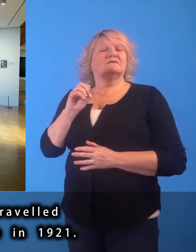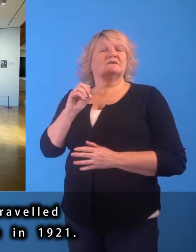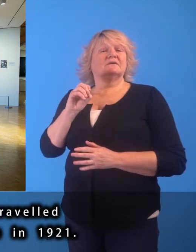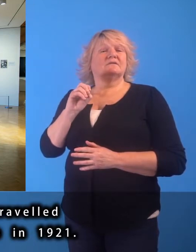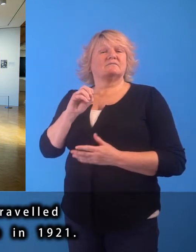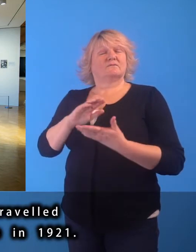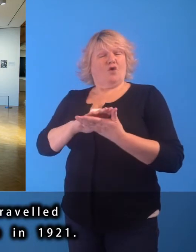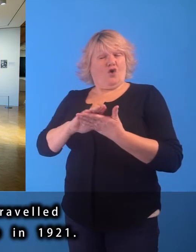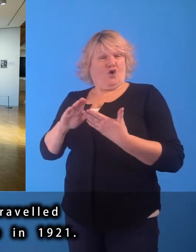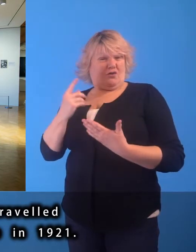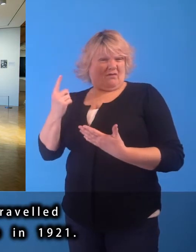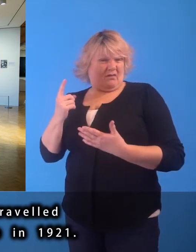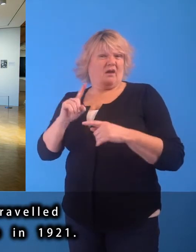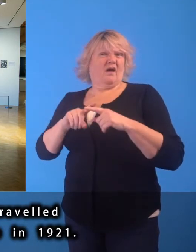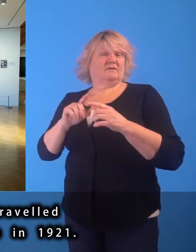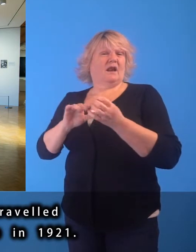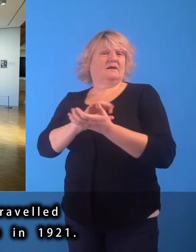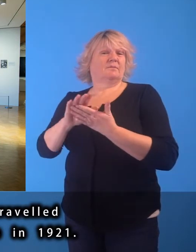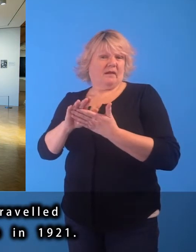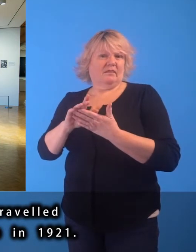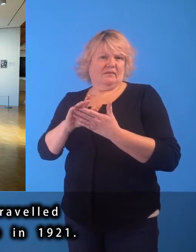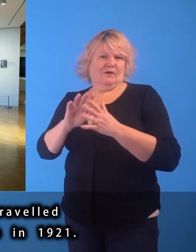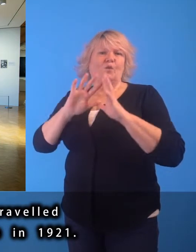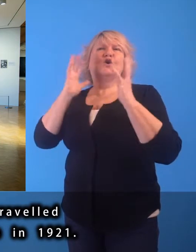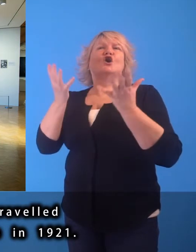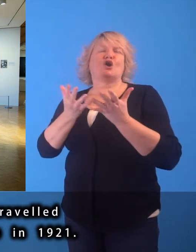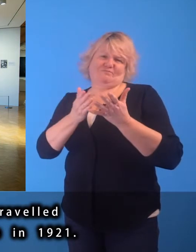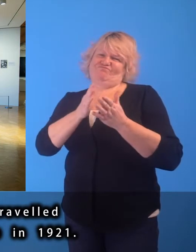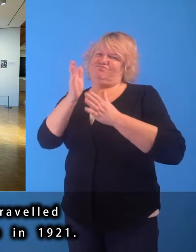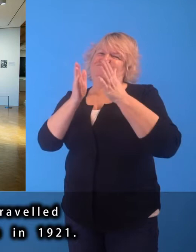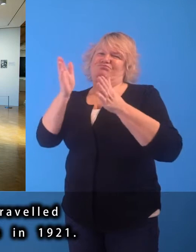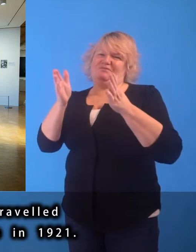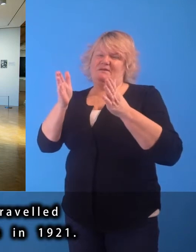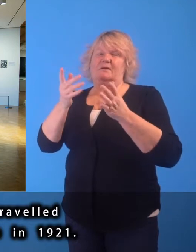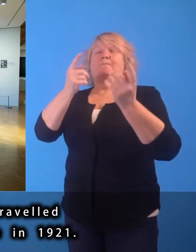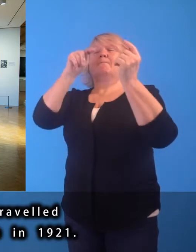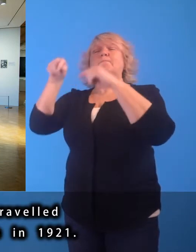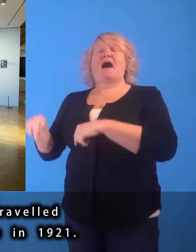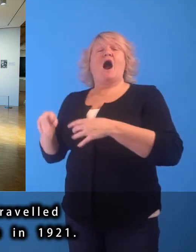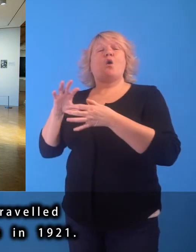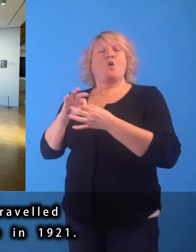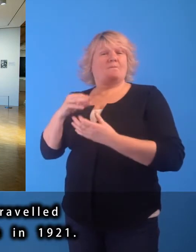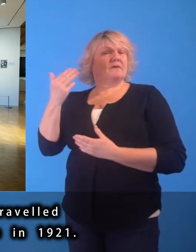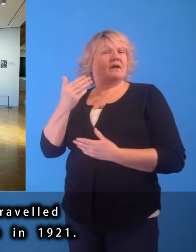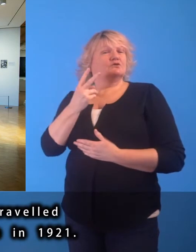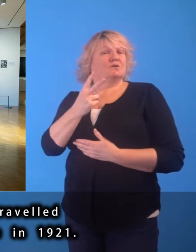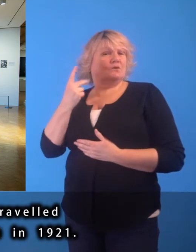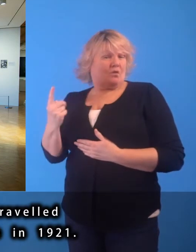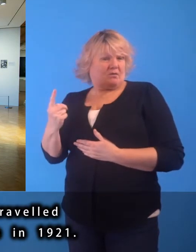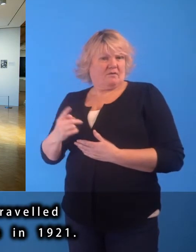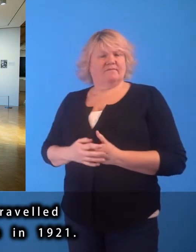In 1920, Hornel and Elizabeth travelled around the world, returning home in